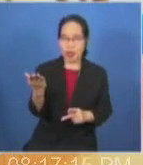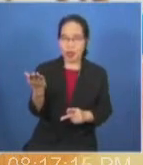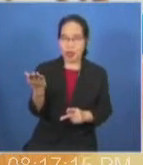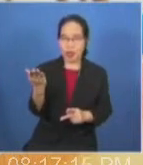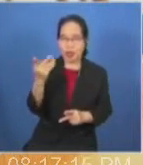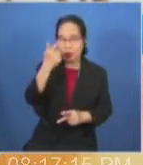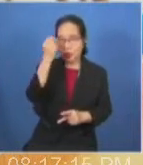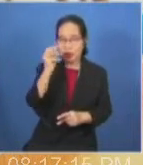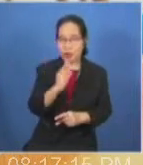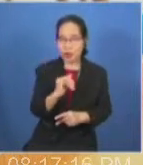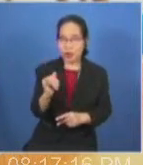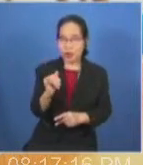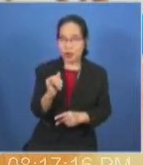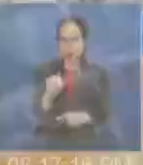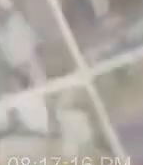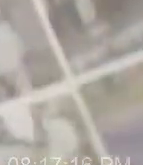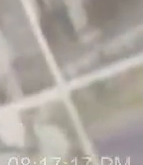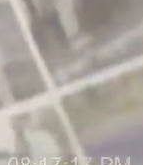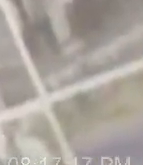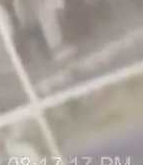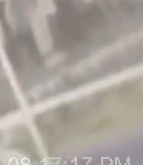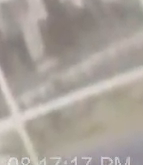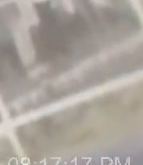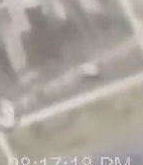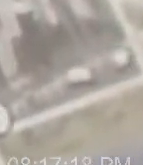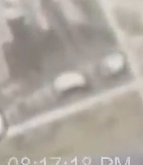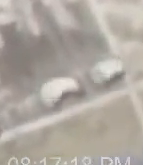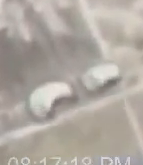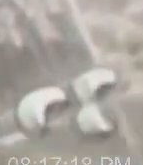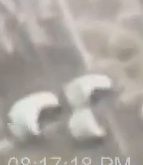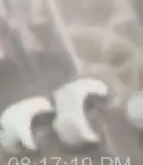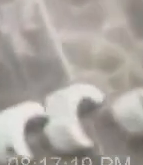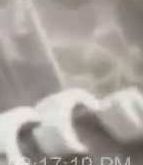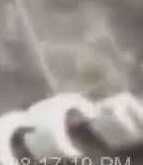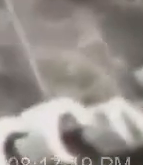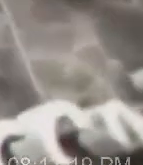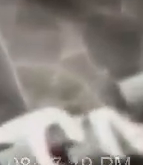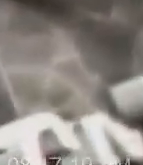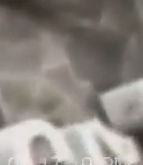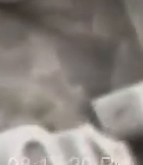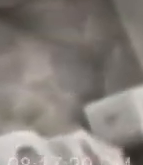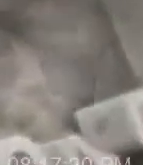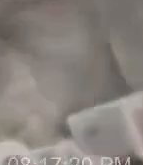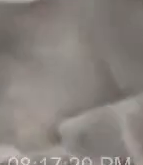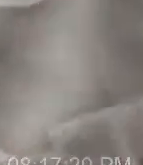our Caviteño fellow men because MCGI cares.